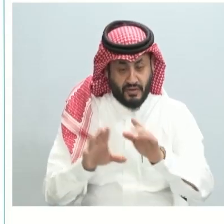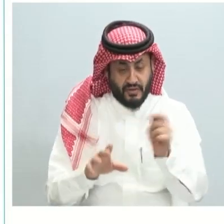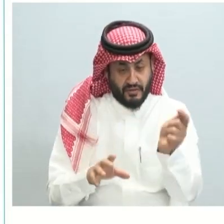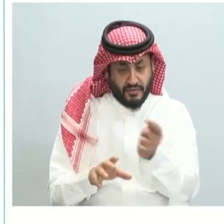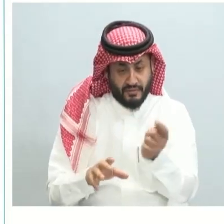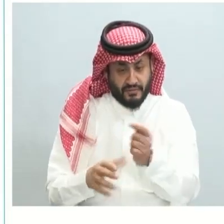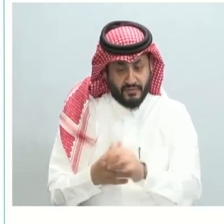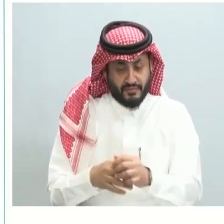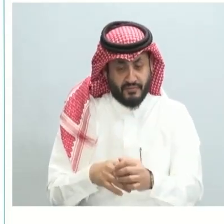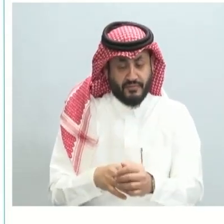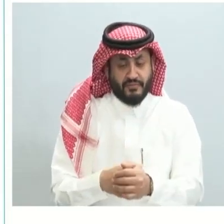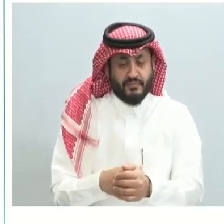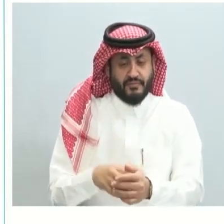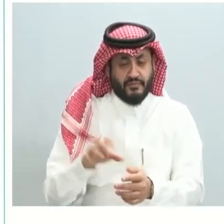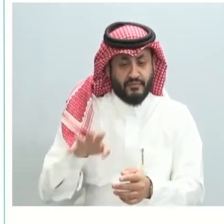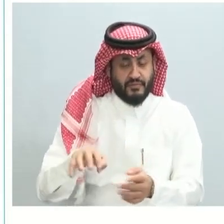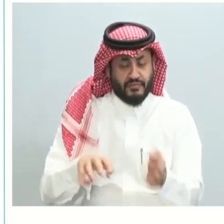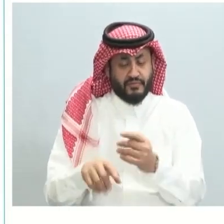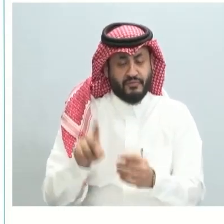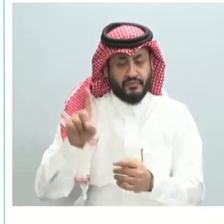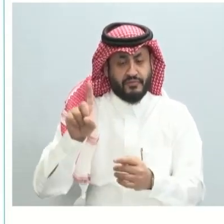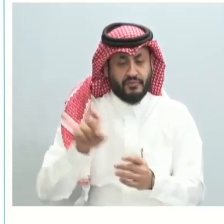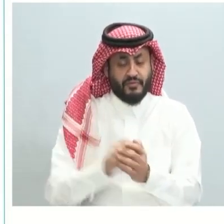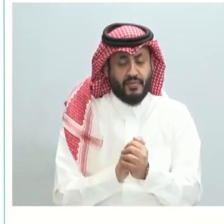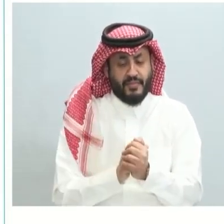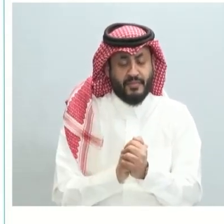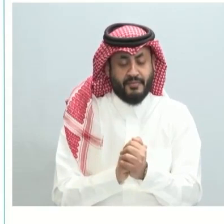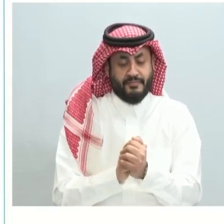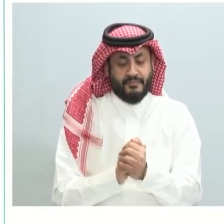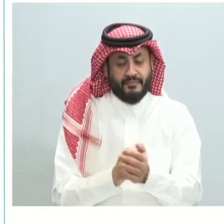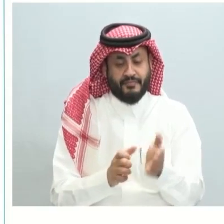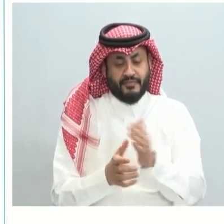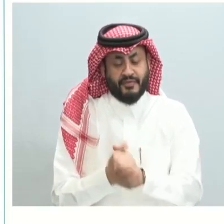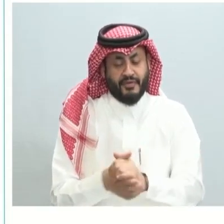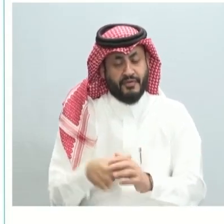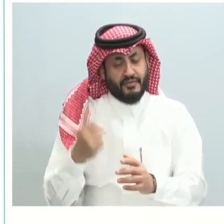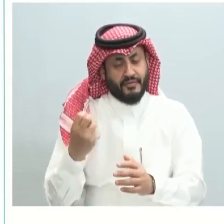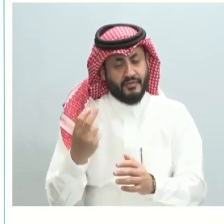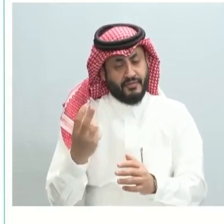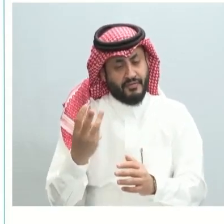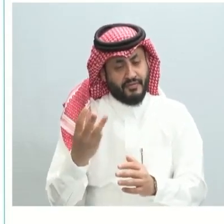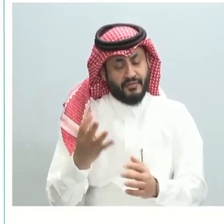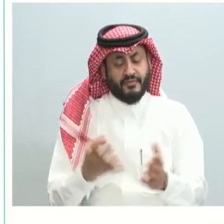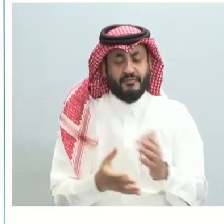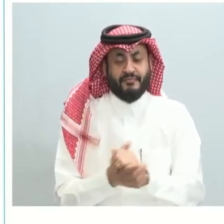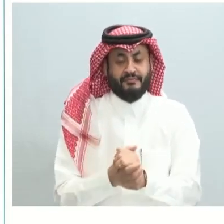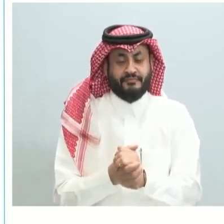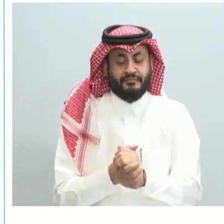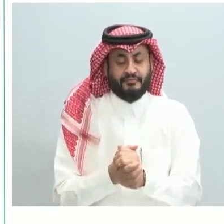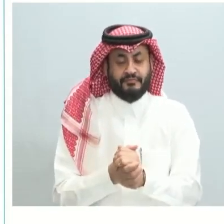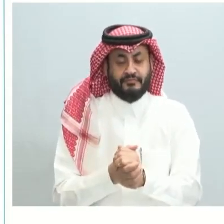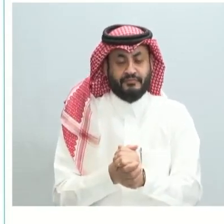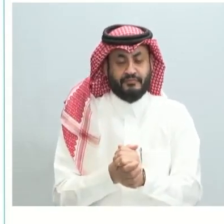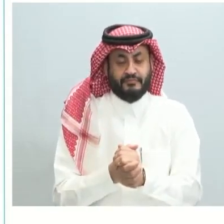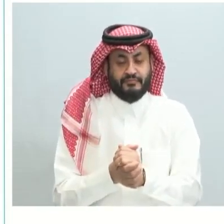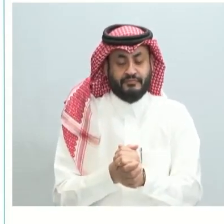lines from 40 to 100, then it is time that we start counting these numbers. So